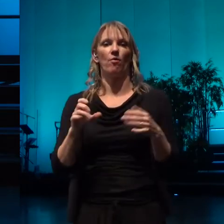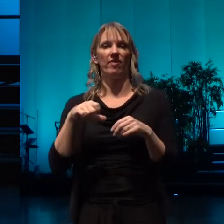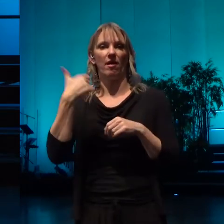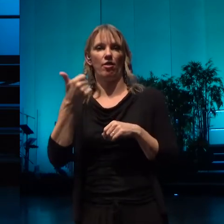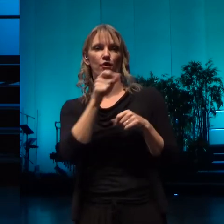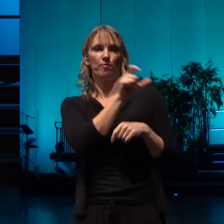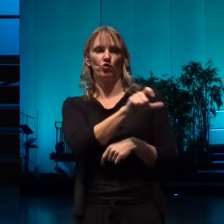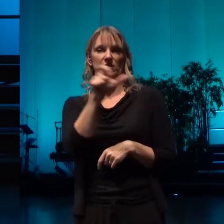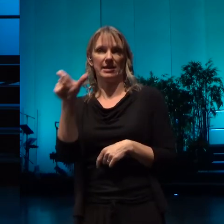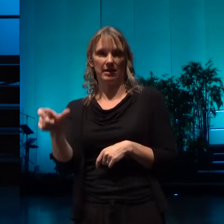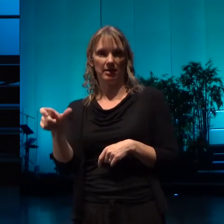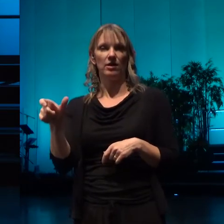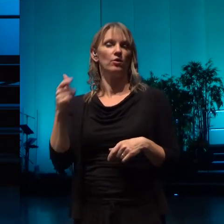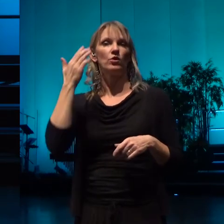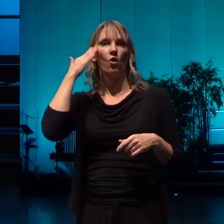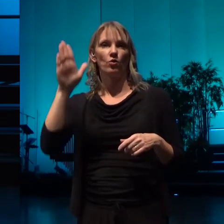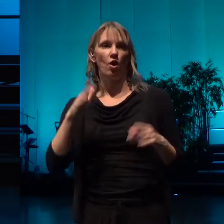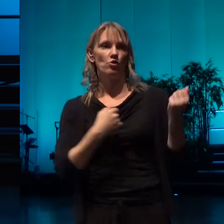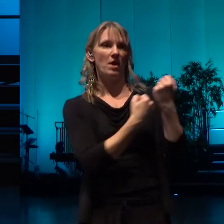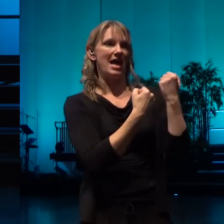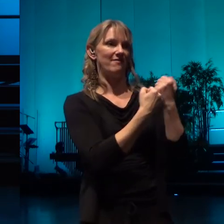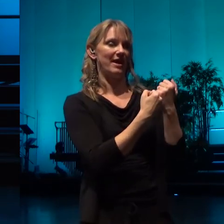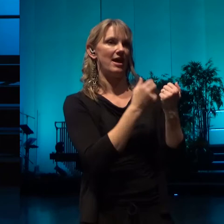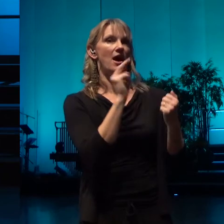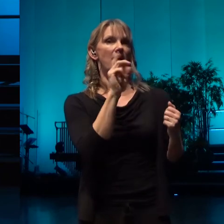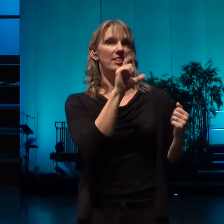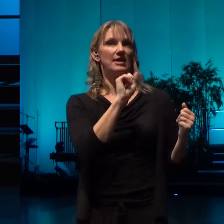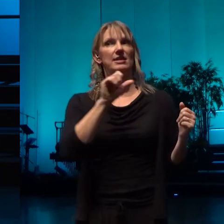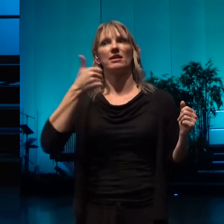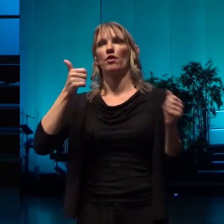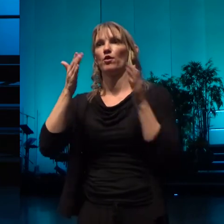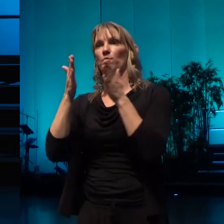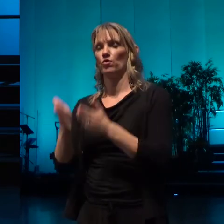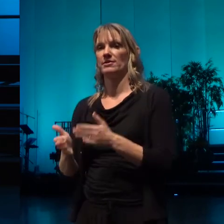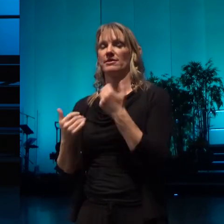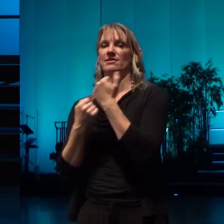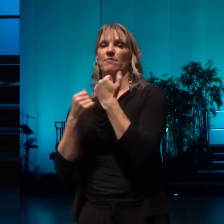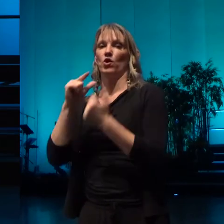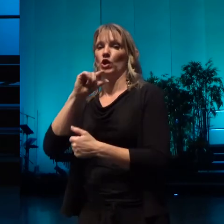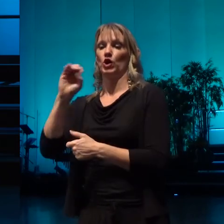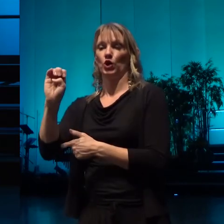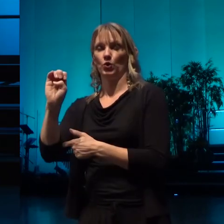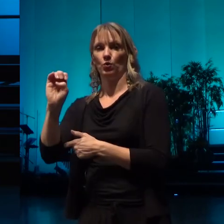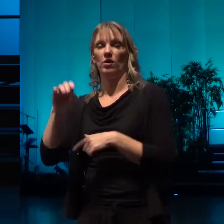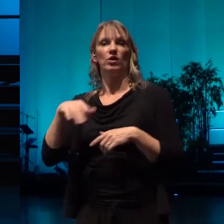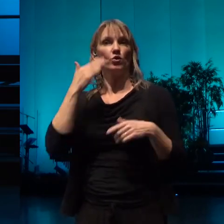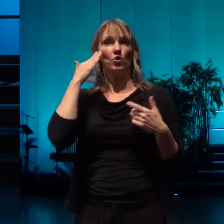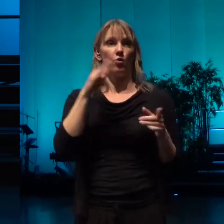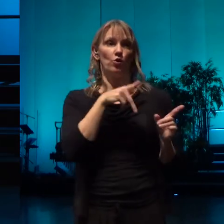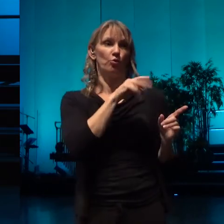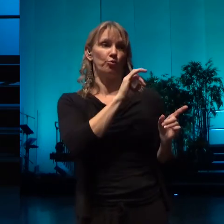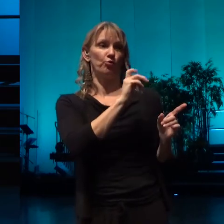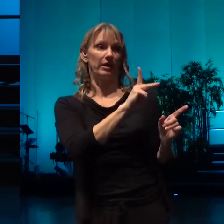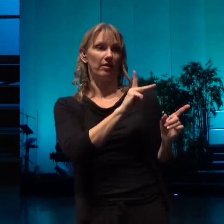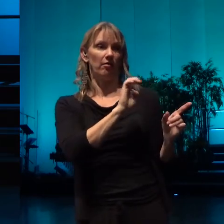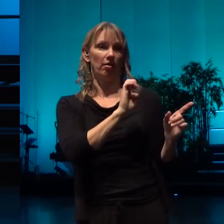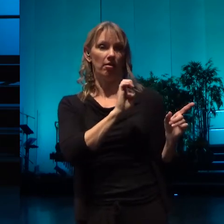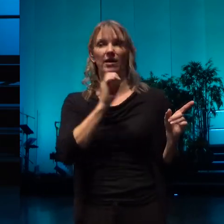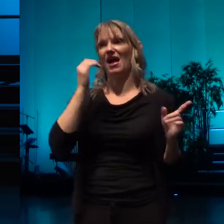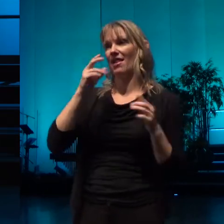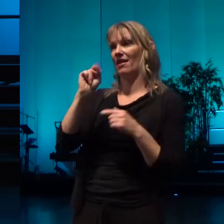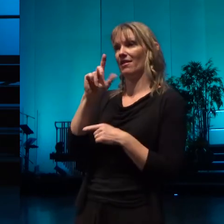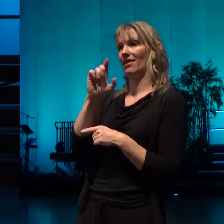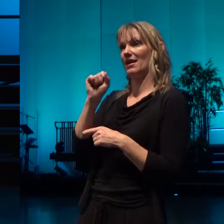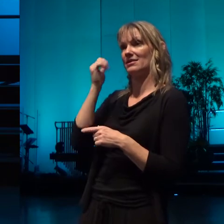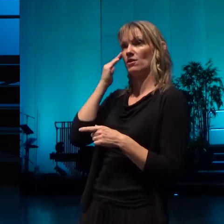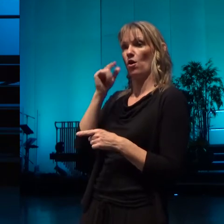wouldn't know you advocated prickles unless there was somebody else advocating goo. You wouldn't know what a prickle was unless you knew what a goo was,